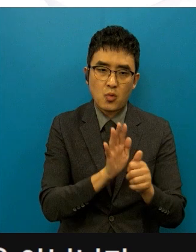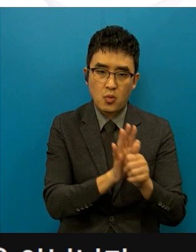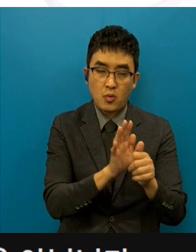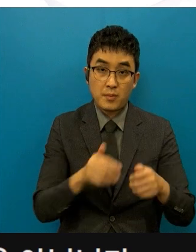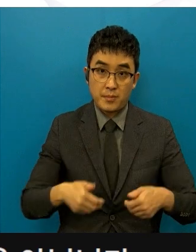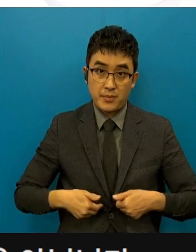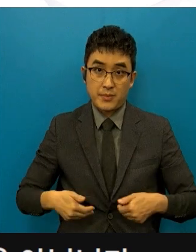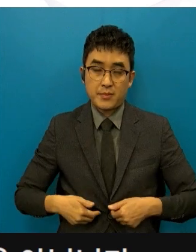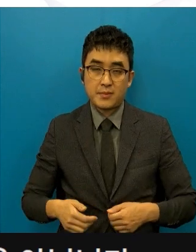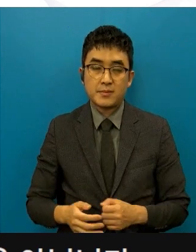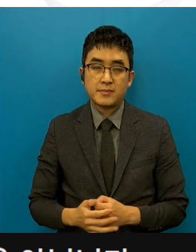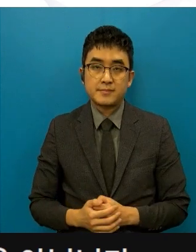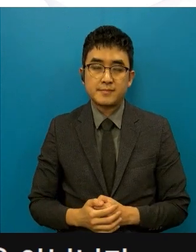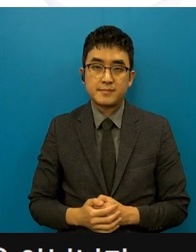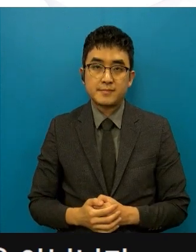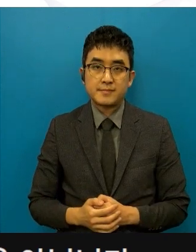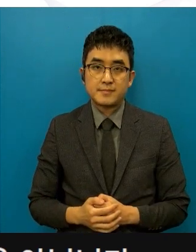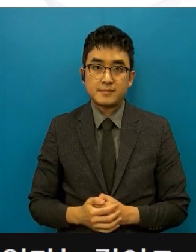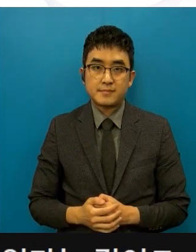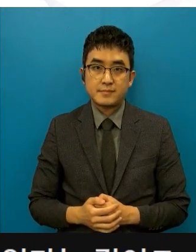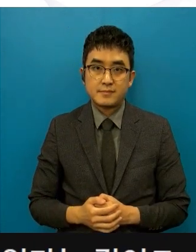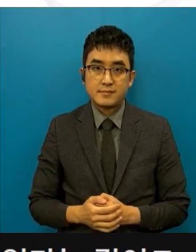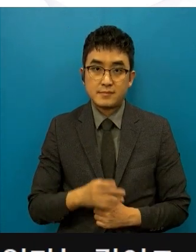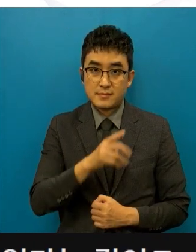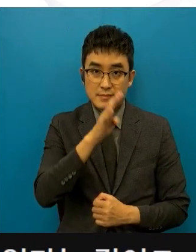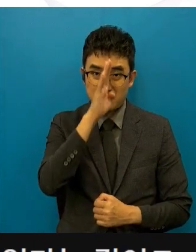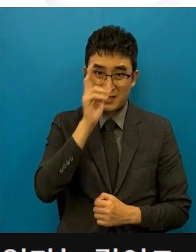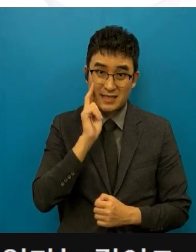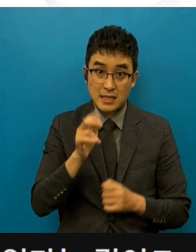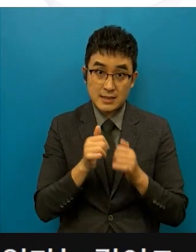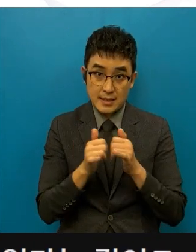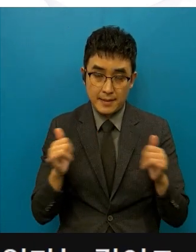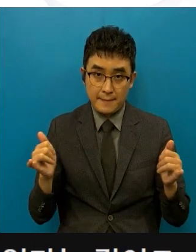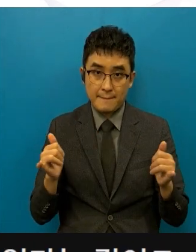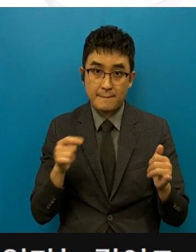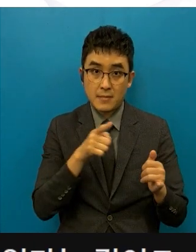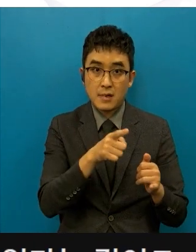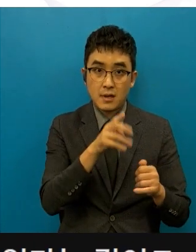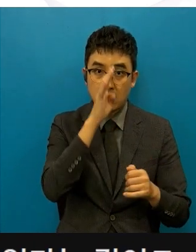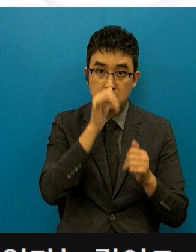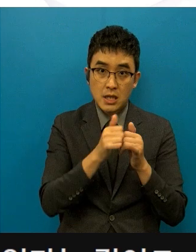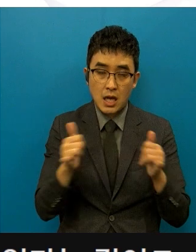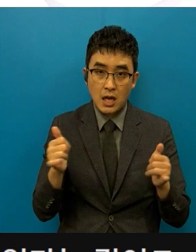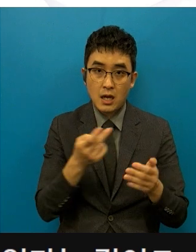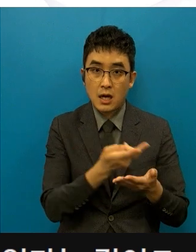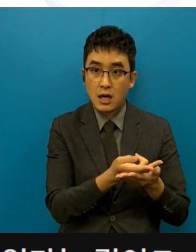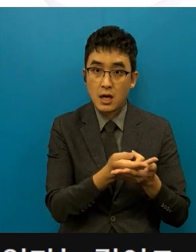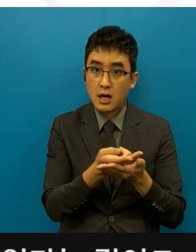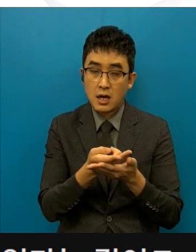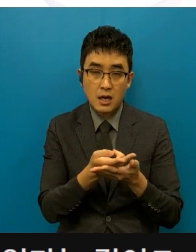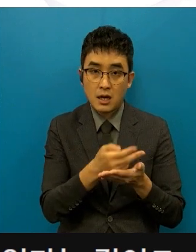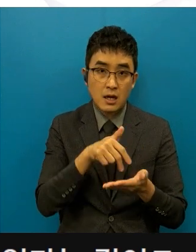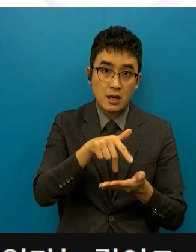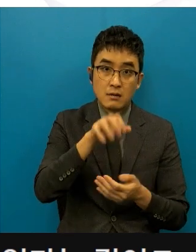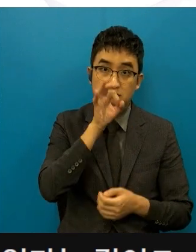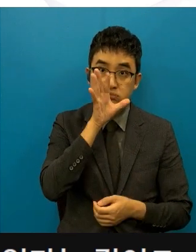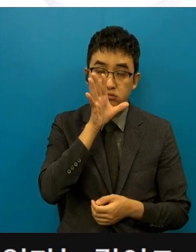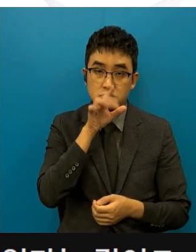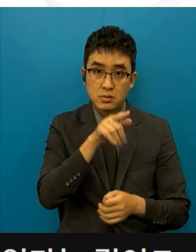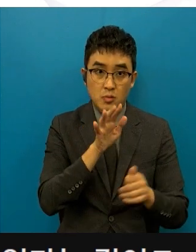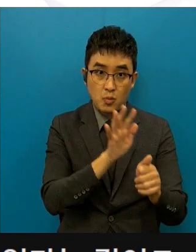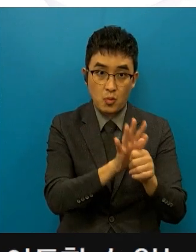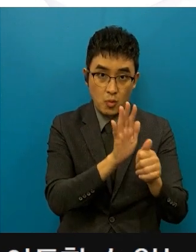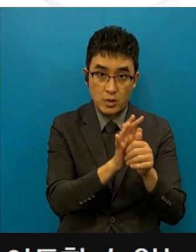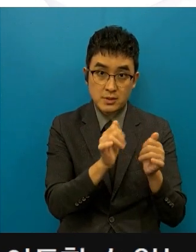people who want to help the patient and who cannot travel on their own? What happens when they need the help of a third